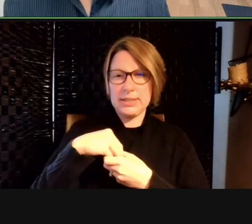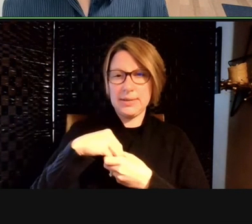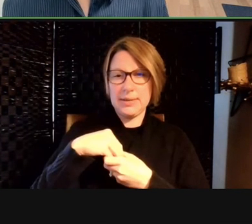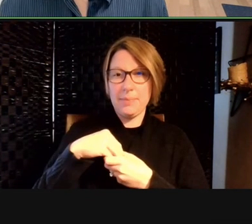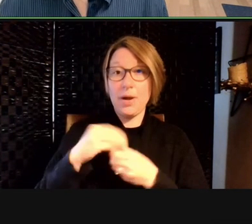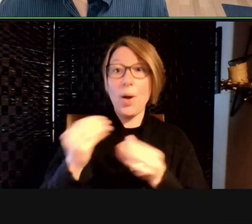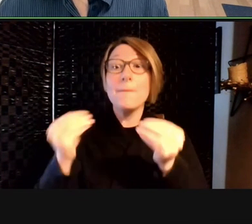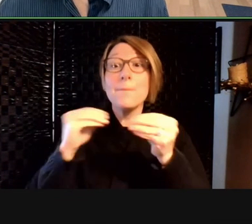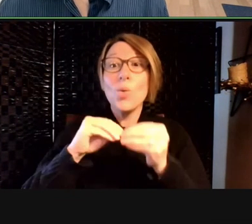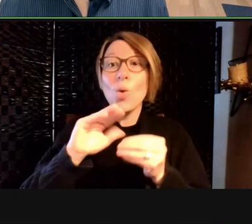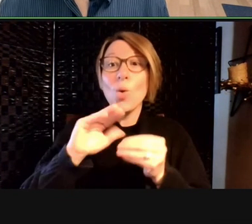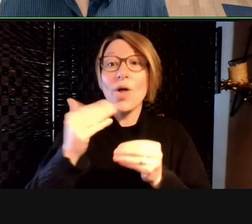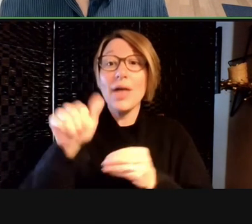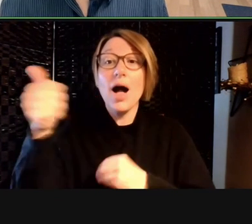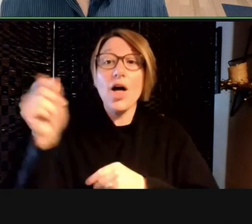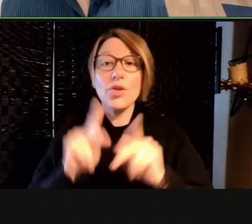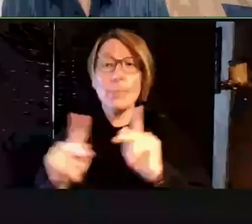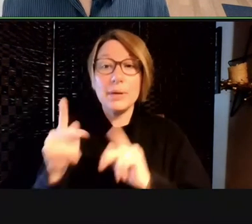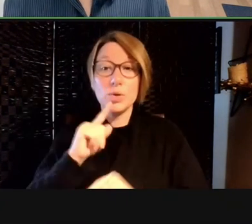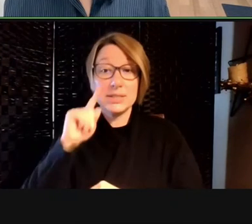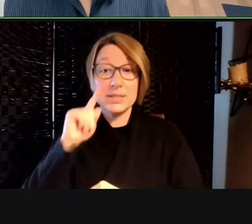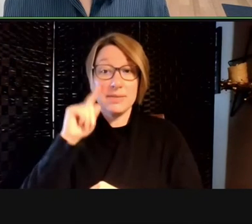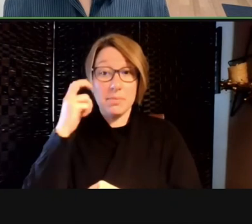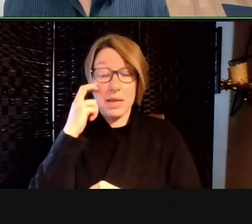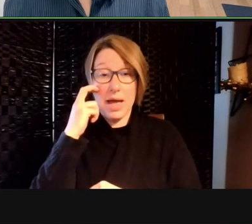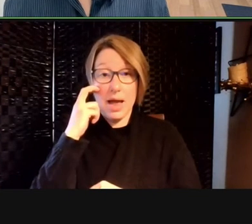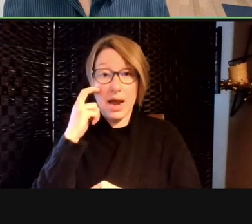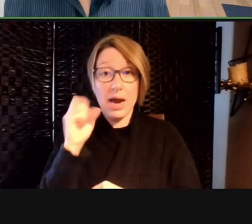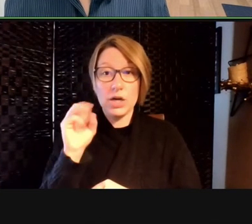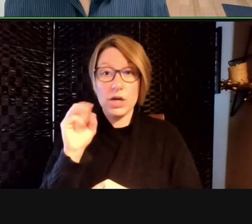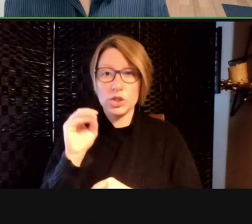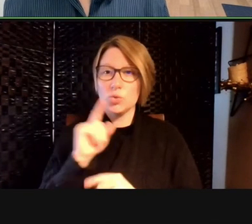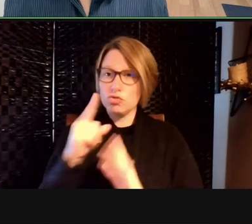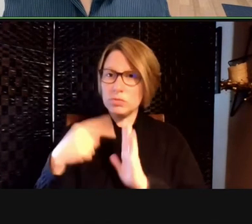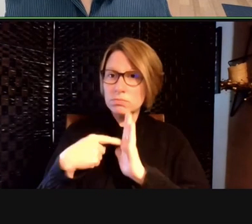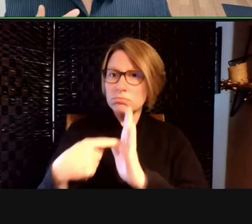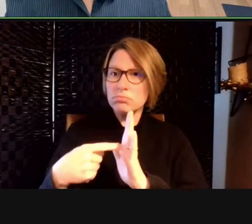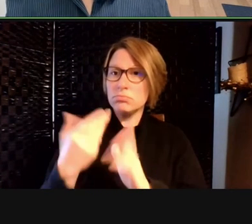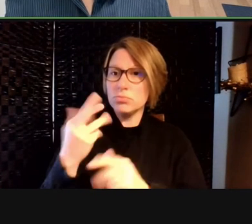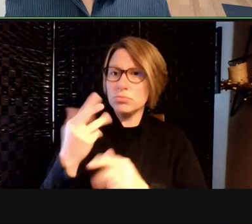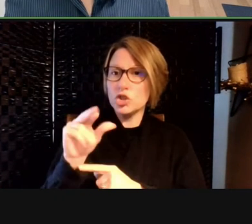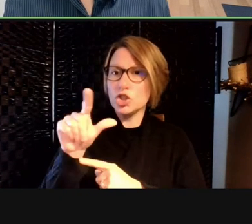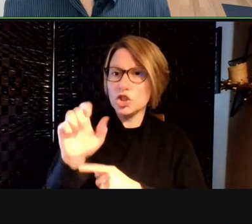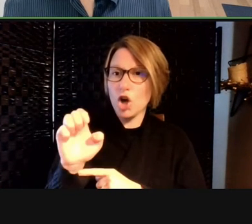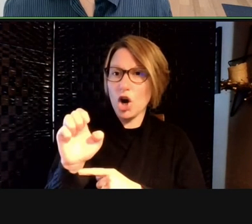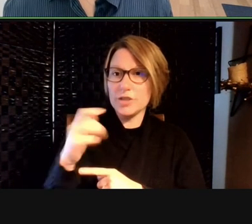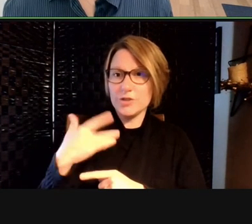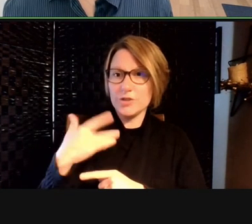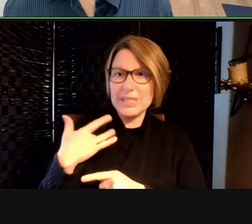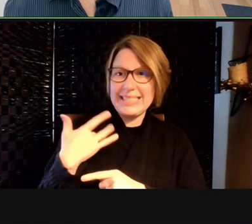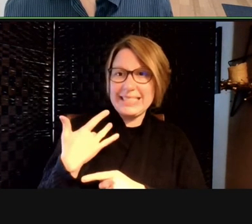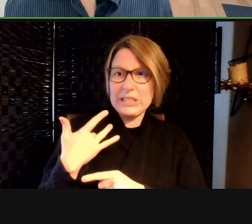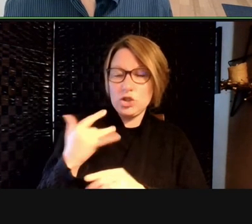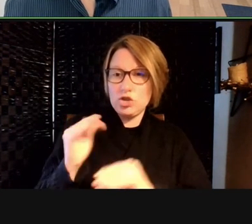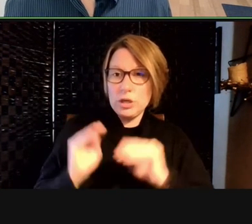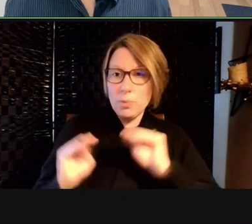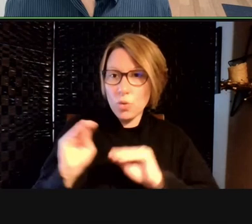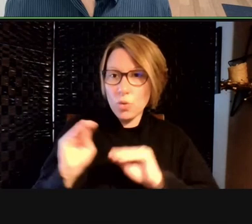people who are deaf blind. So there is a real feature in charge syndrome for a need for these sensory related movements and